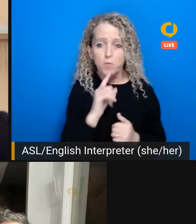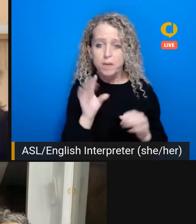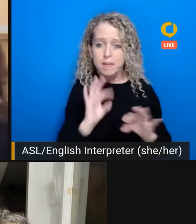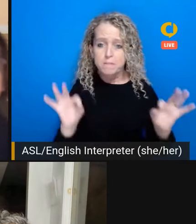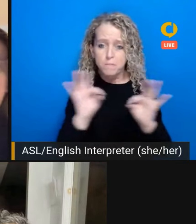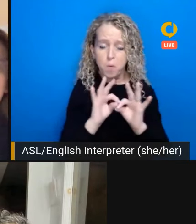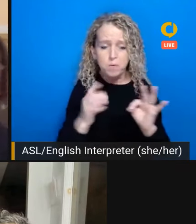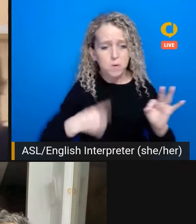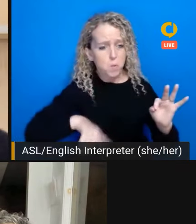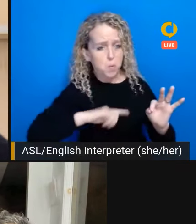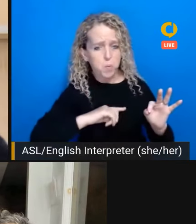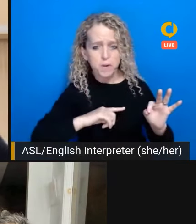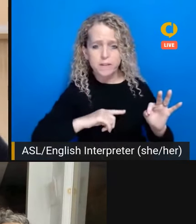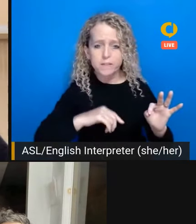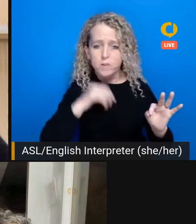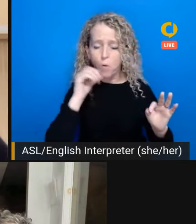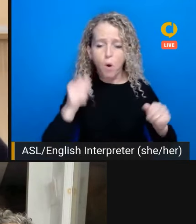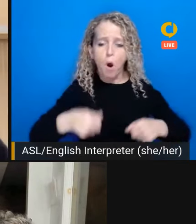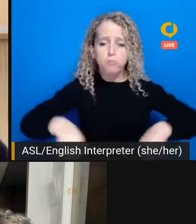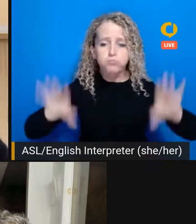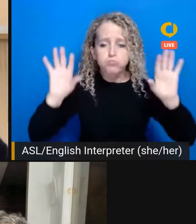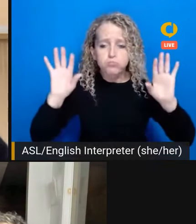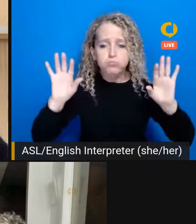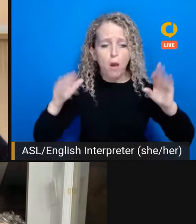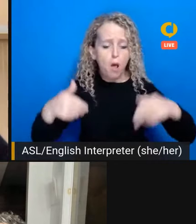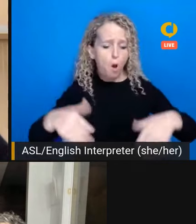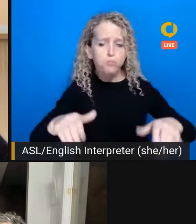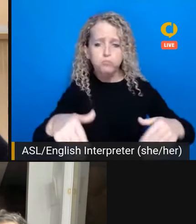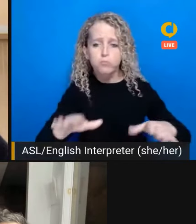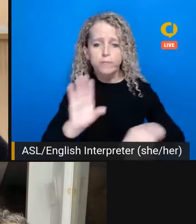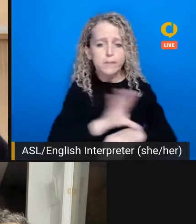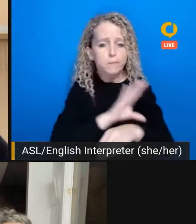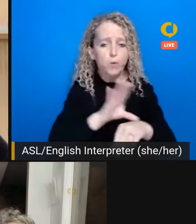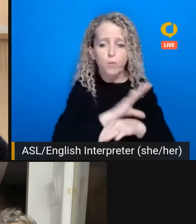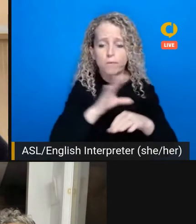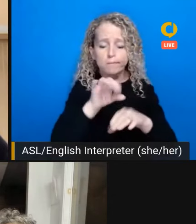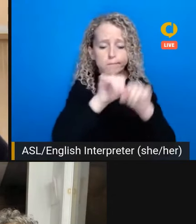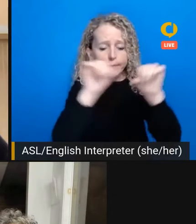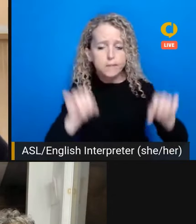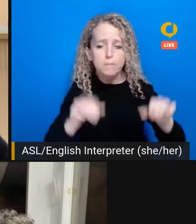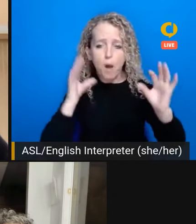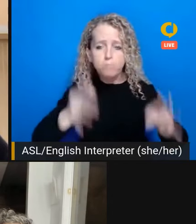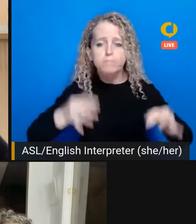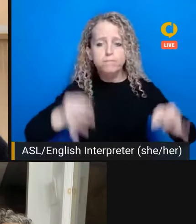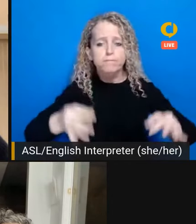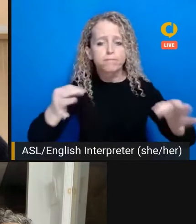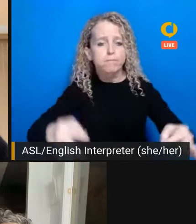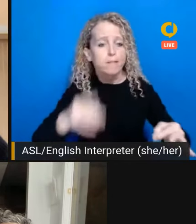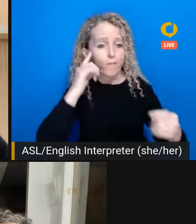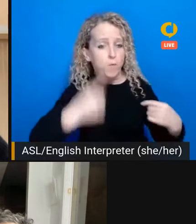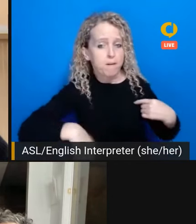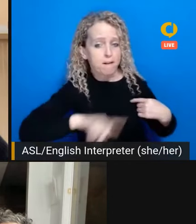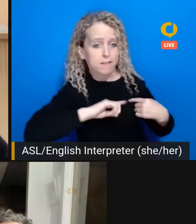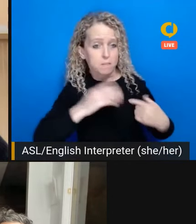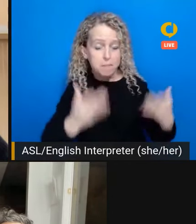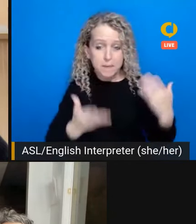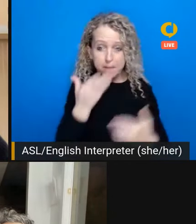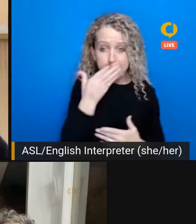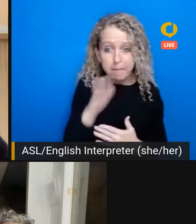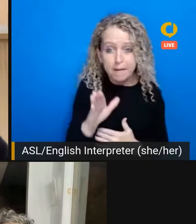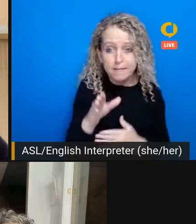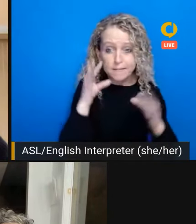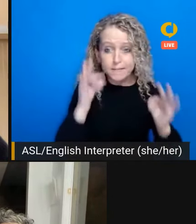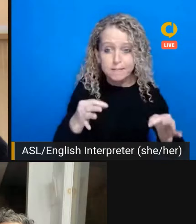reins, you know, and having these systems make bad decisions, right? And, you know, to go back